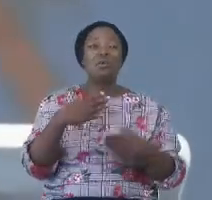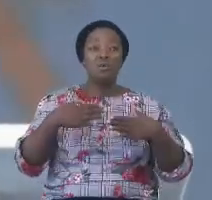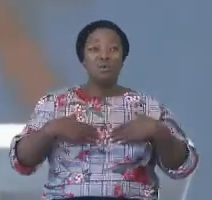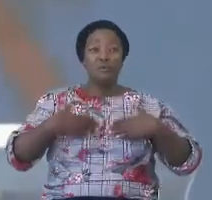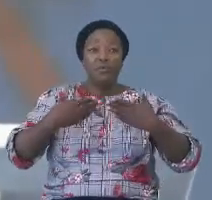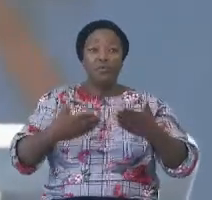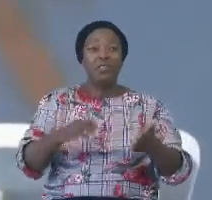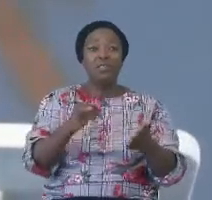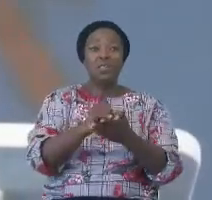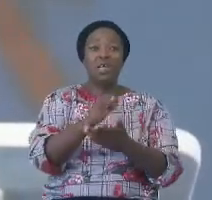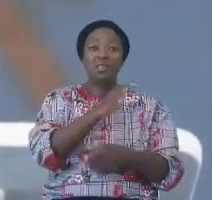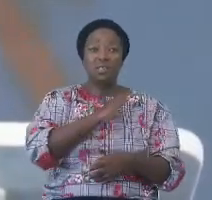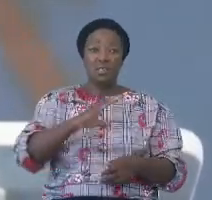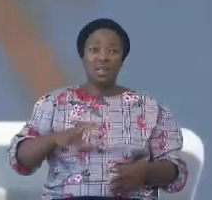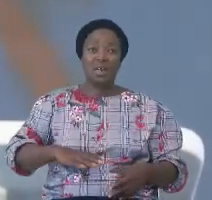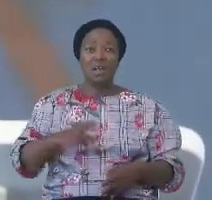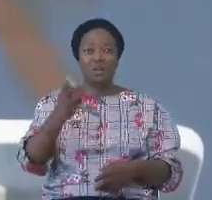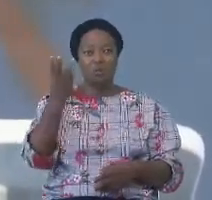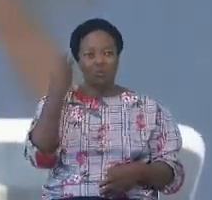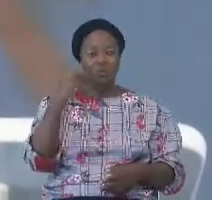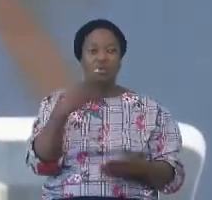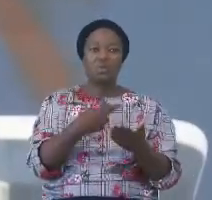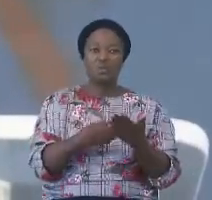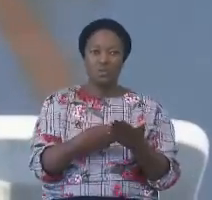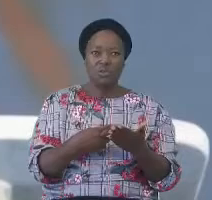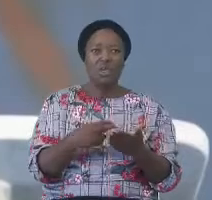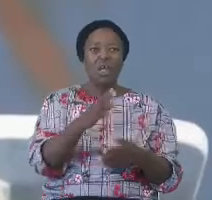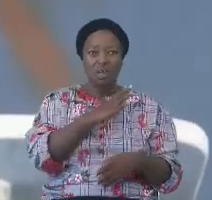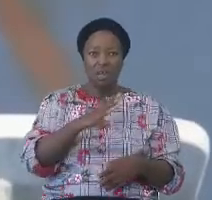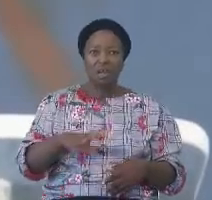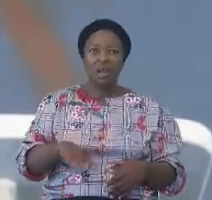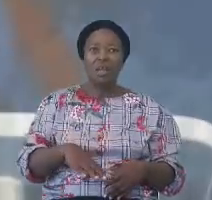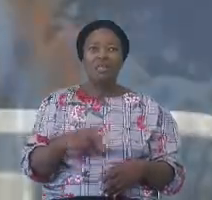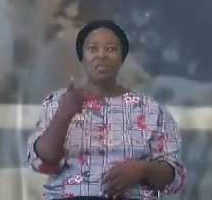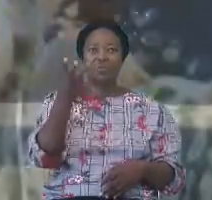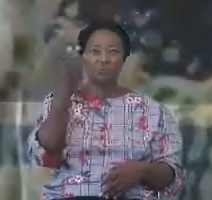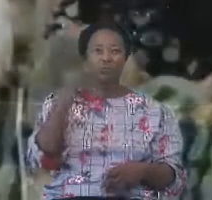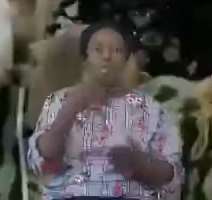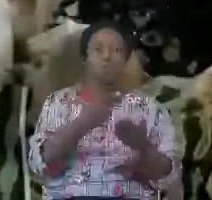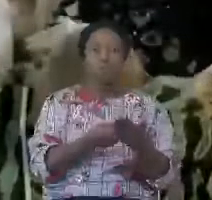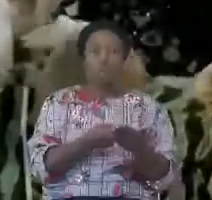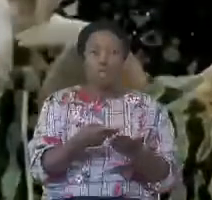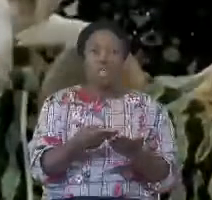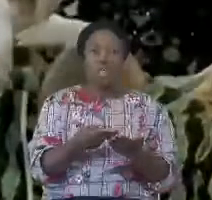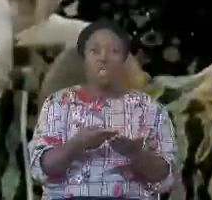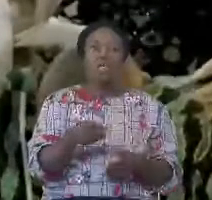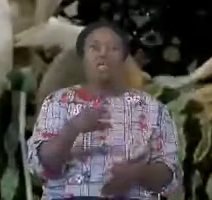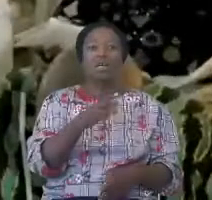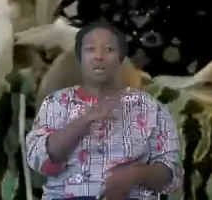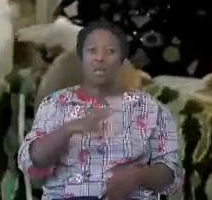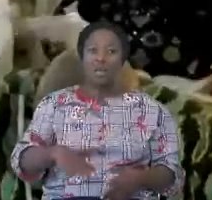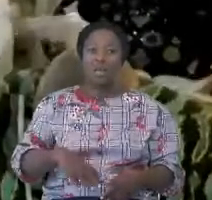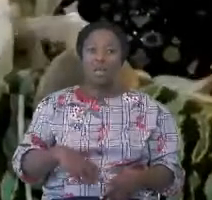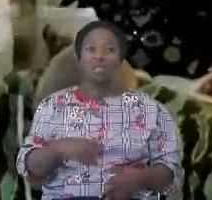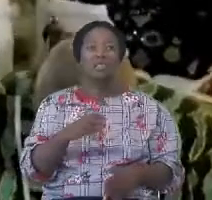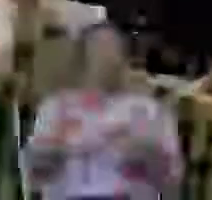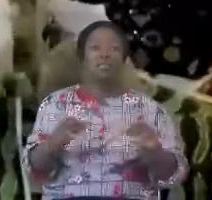he acknowledged and he confessed that christ was righteous